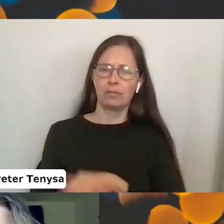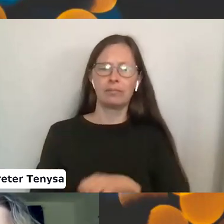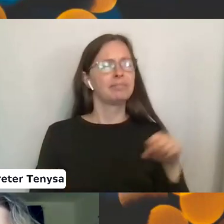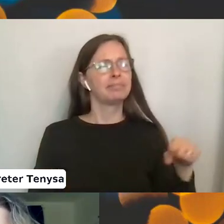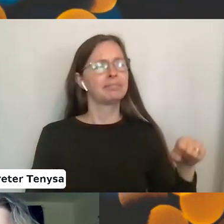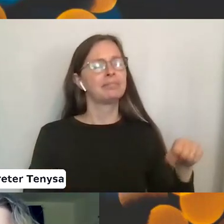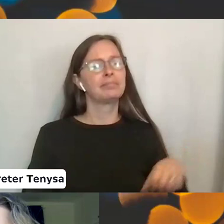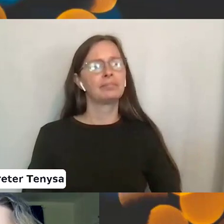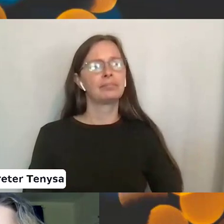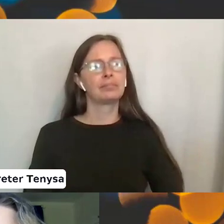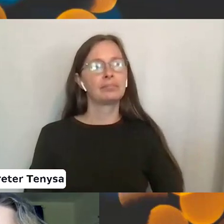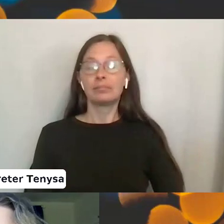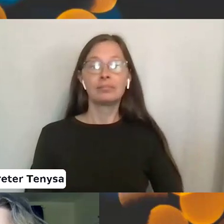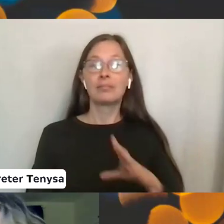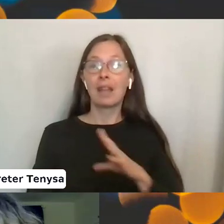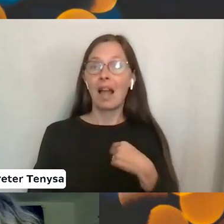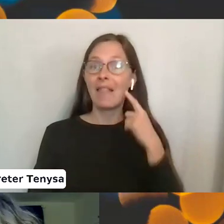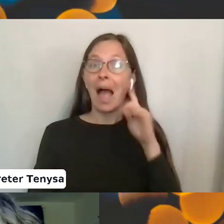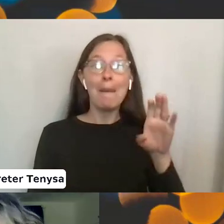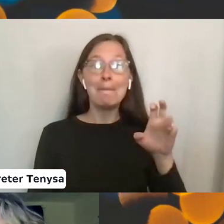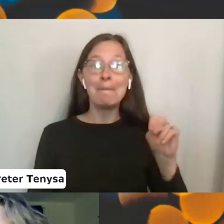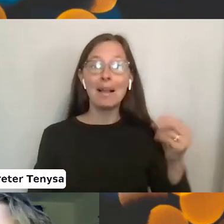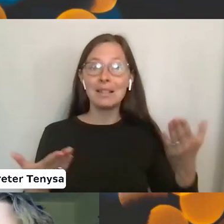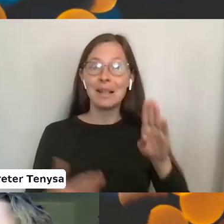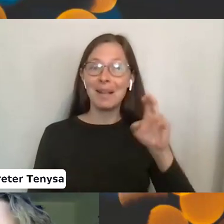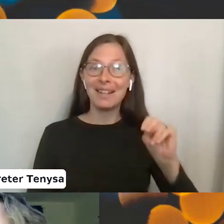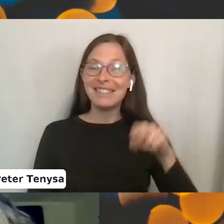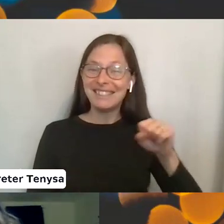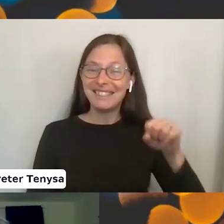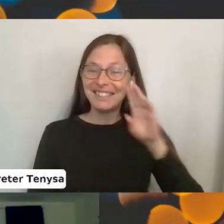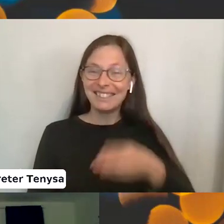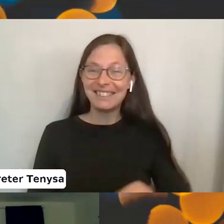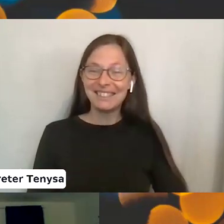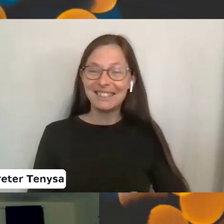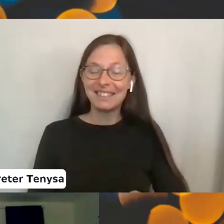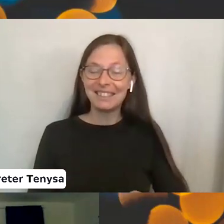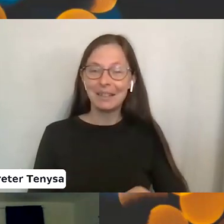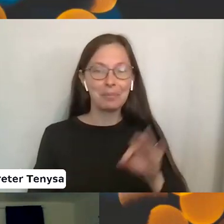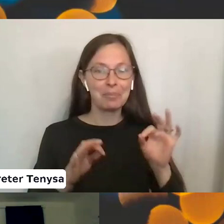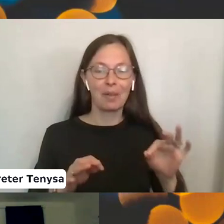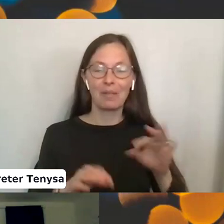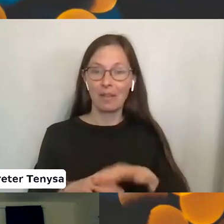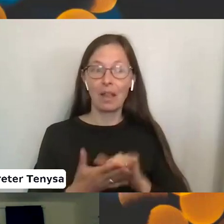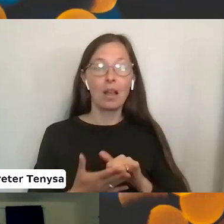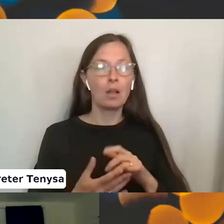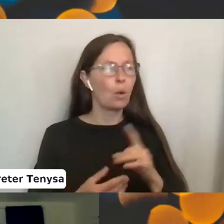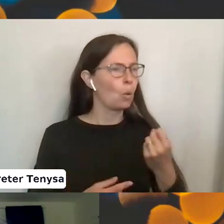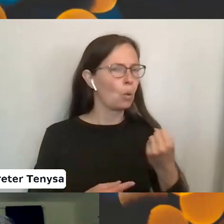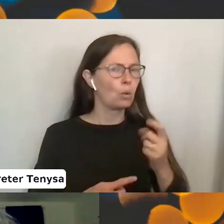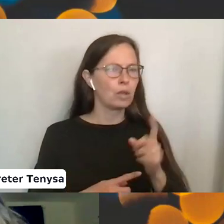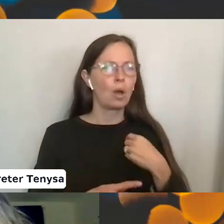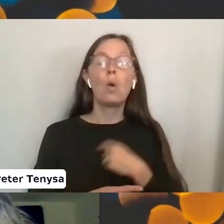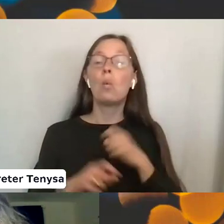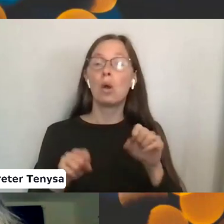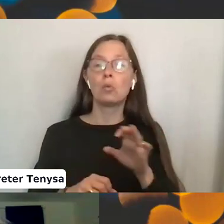Yeah. Here comes Ben. Here comes Ben. Yes. What up? Yes. Hold on a sec. Oh, we can do